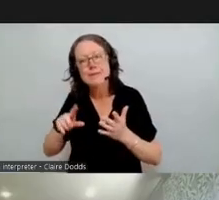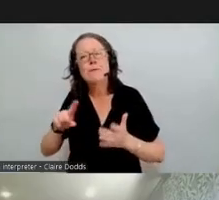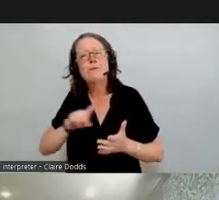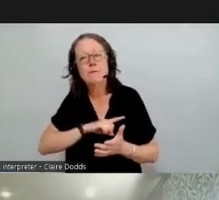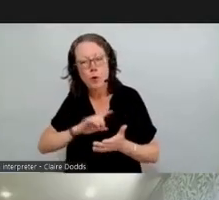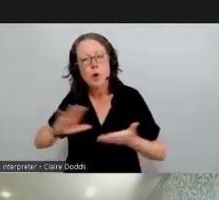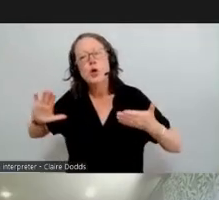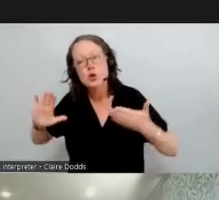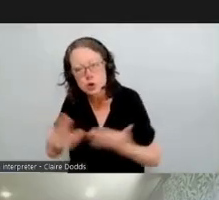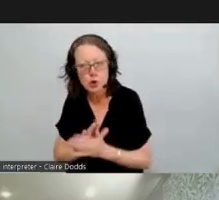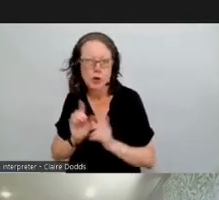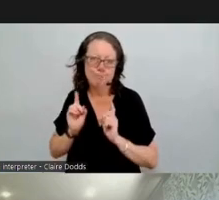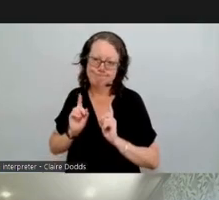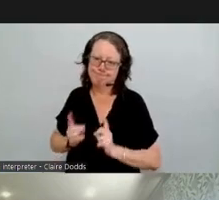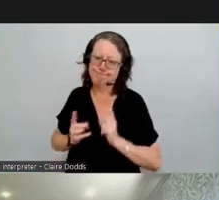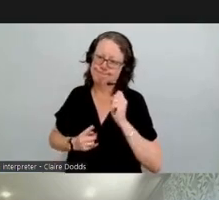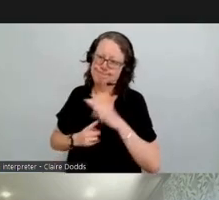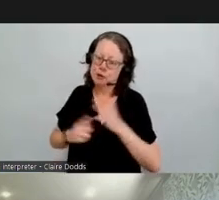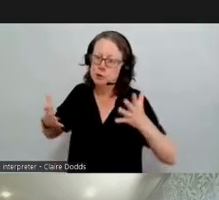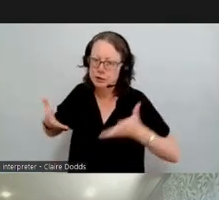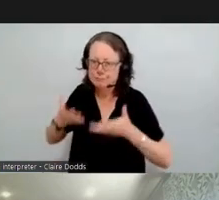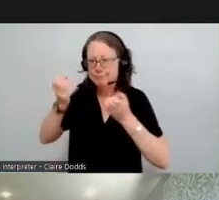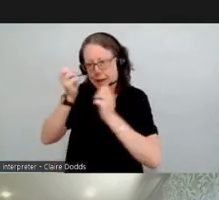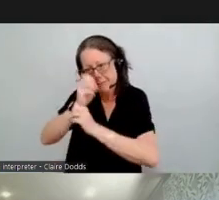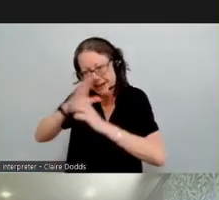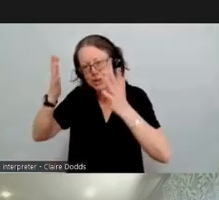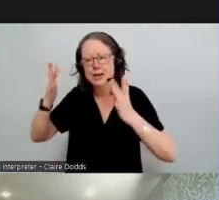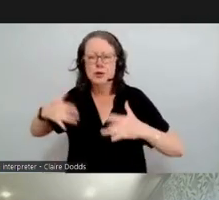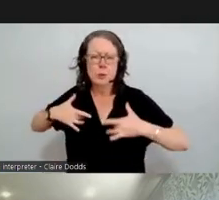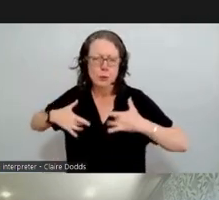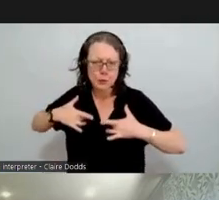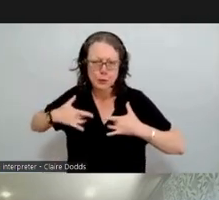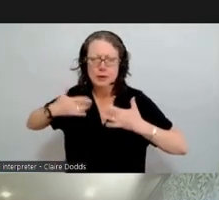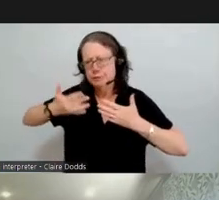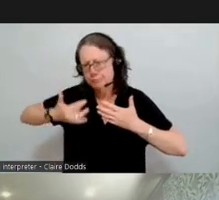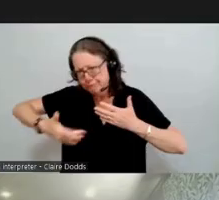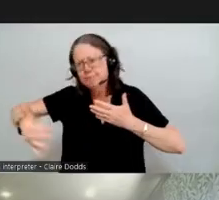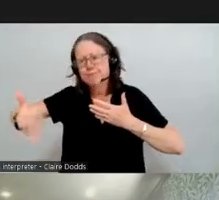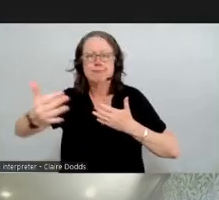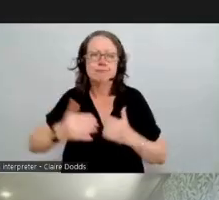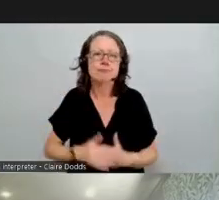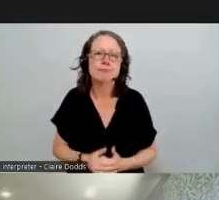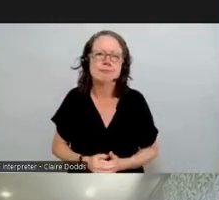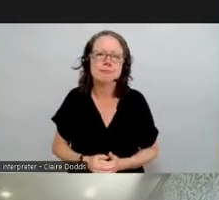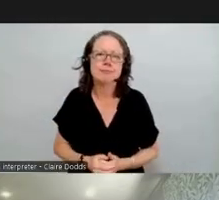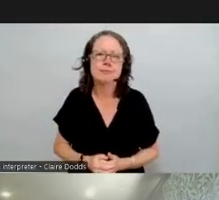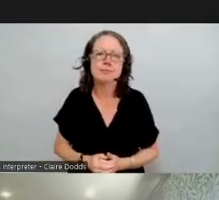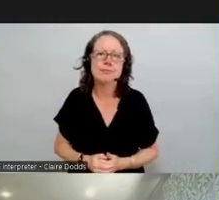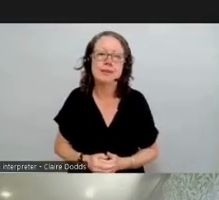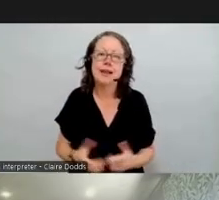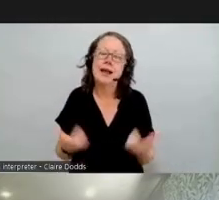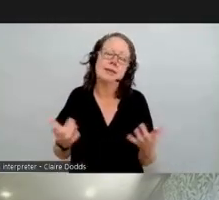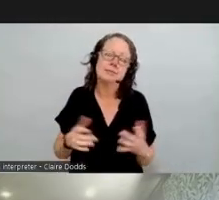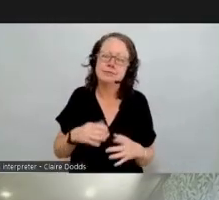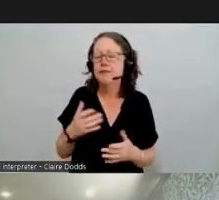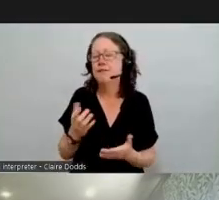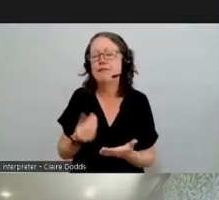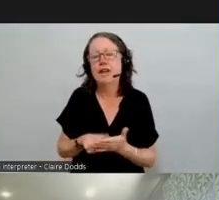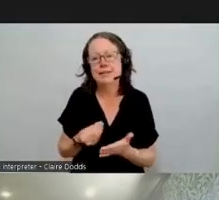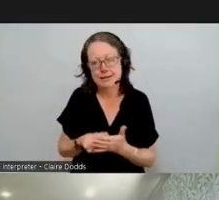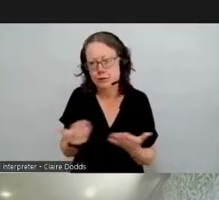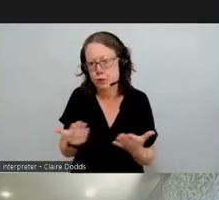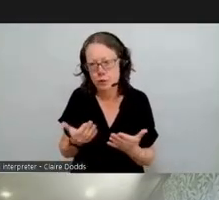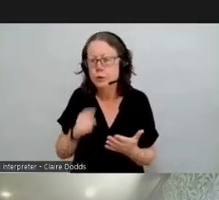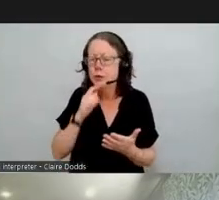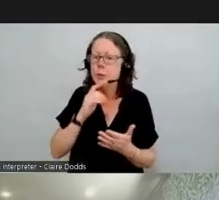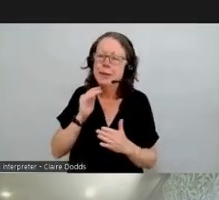fostering imagination and supporting longer term literacy as well. And then funding, we'll also be pushing for more funding